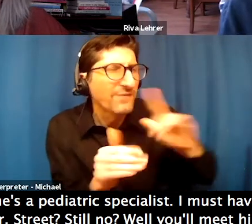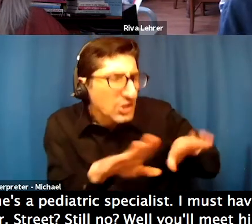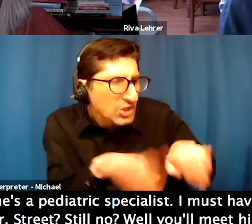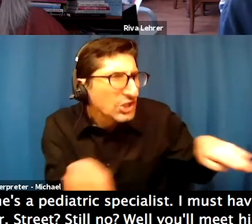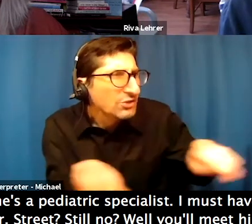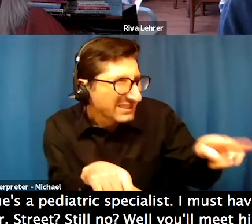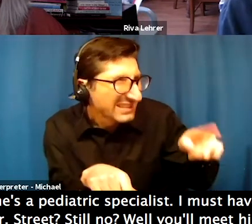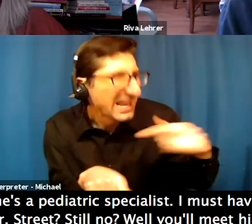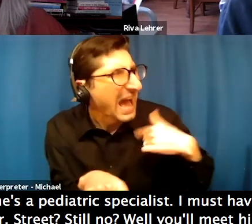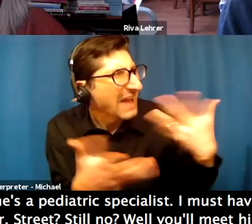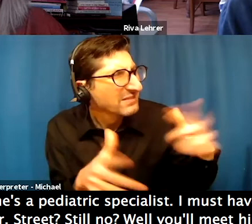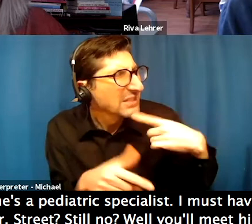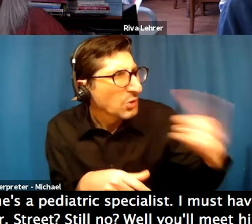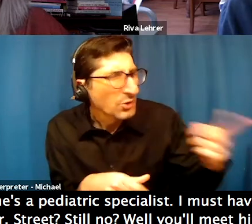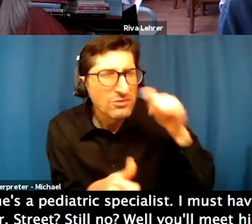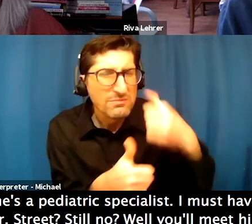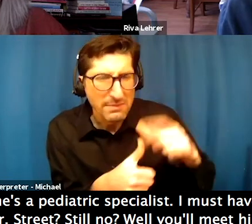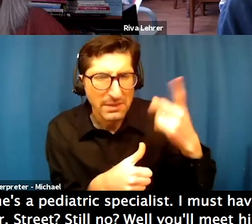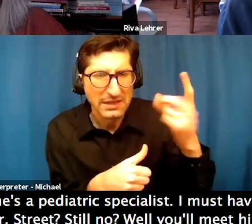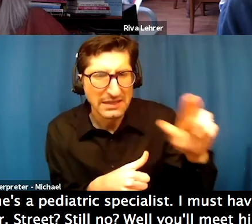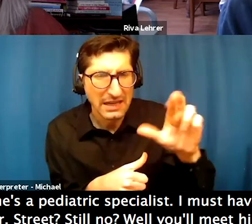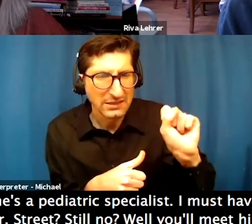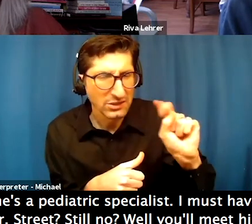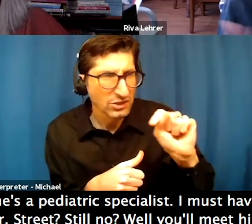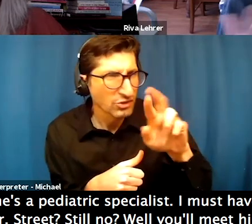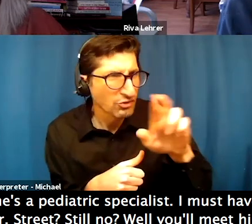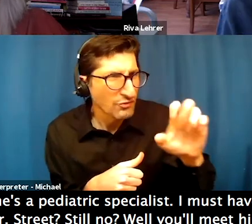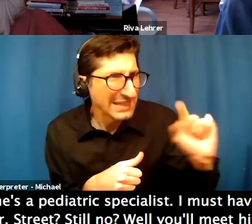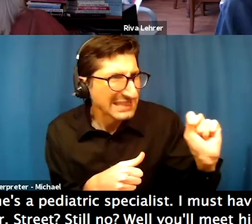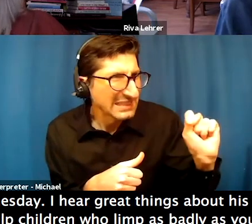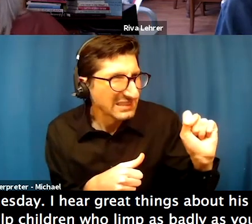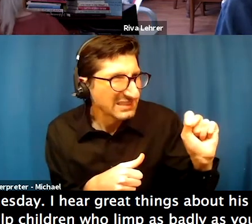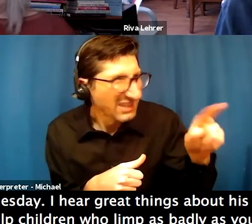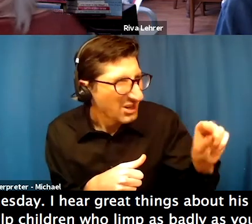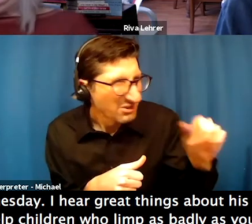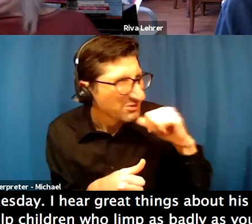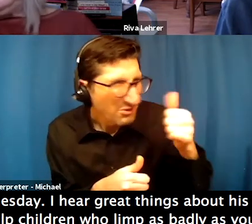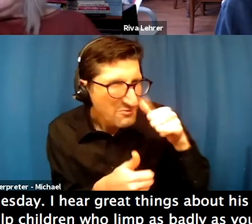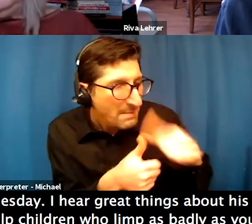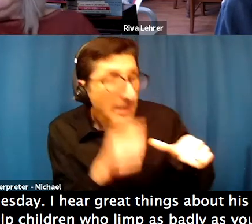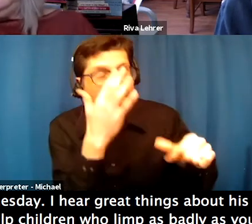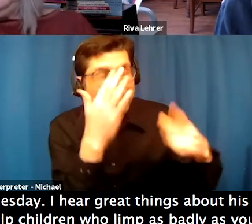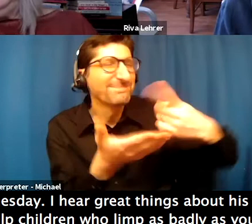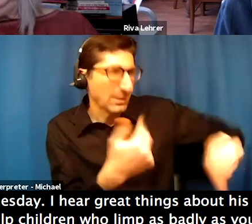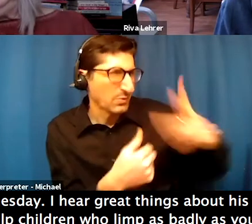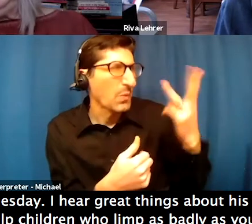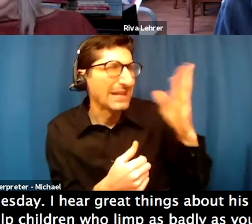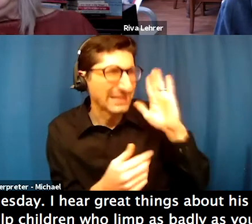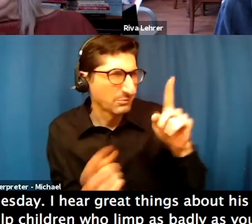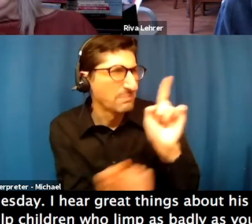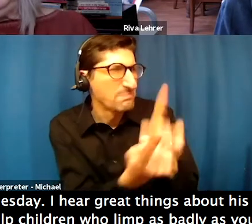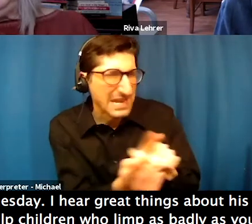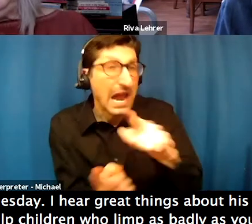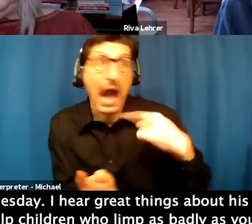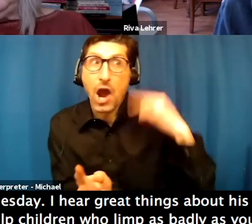have told you. Dr. Street? Still now? Well, you'll meet him next Wednesday. I hear great things about his ability to